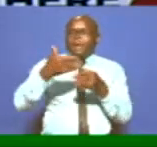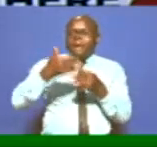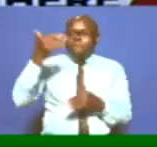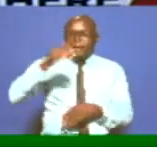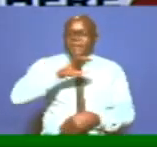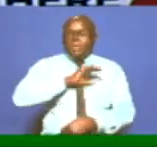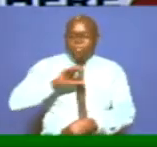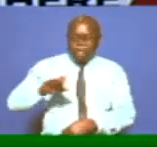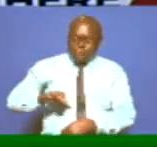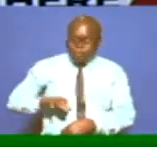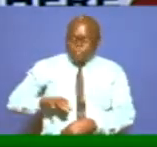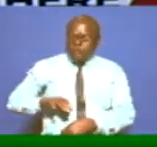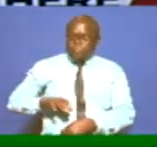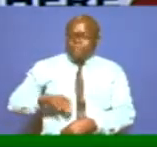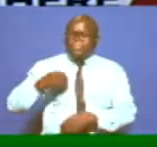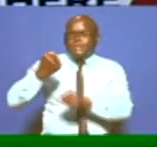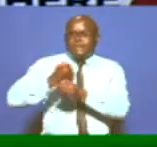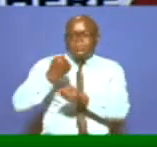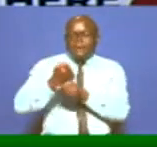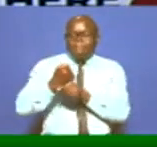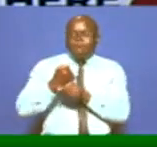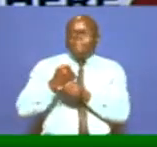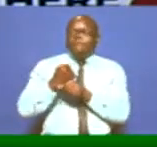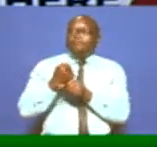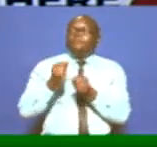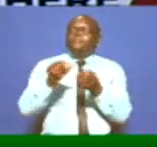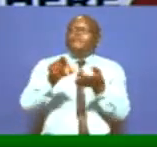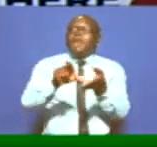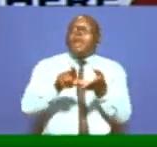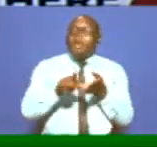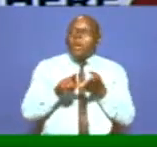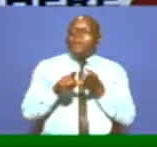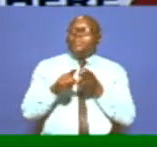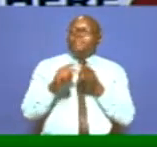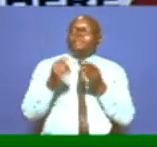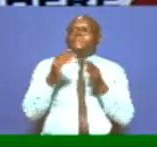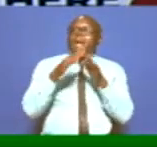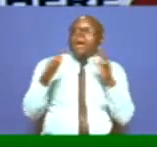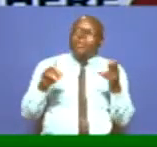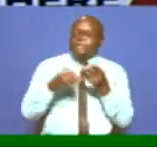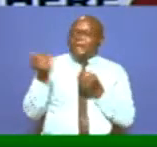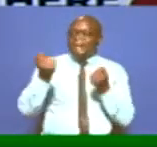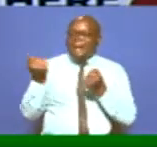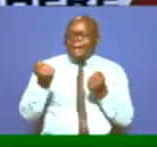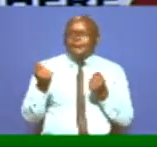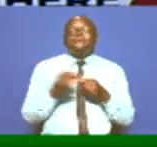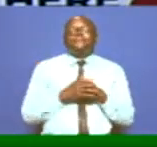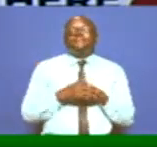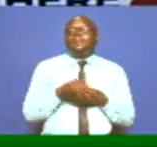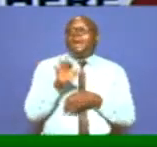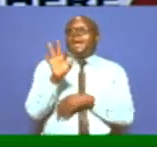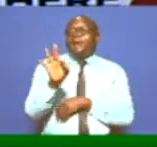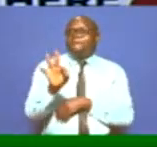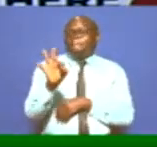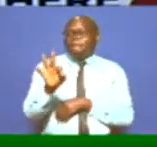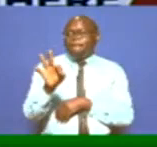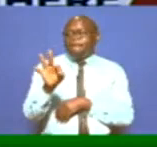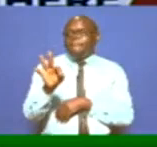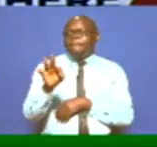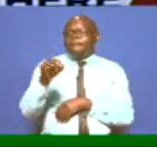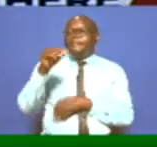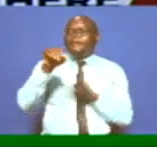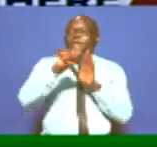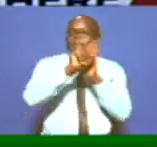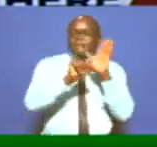Commission, Stab Mortgage and the Car Loan Scheme. And F. State Department